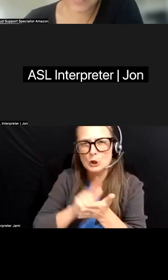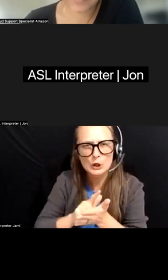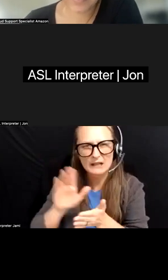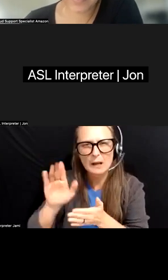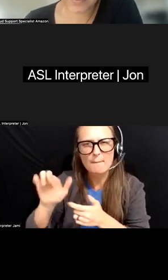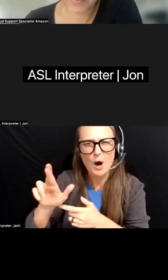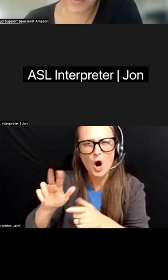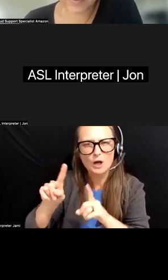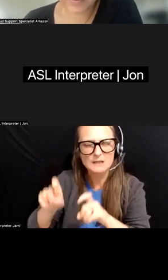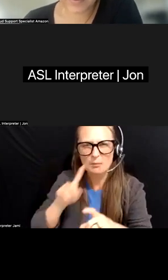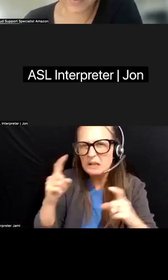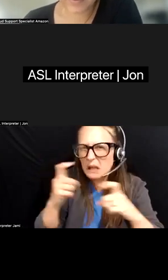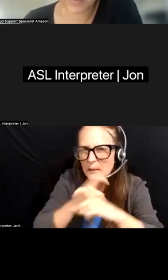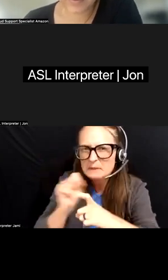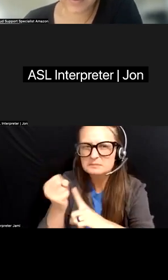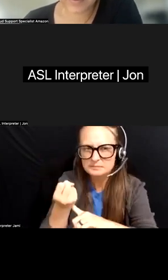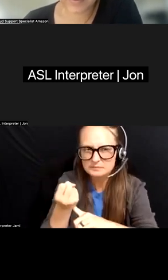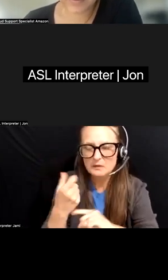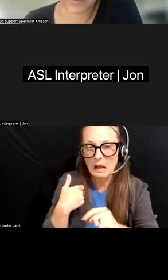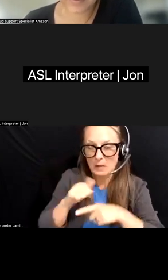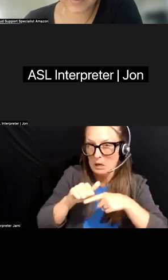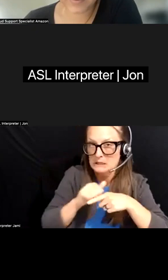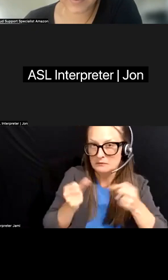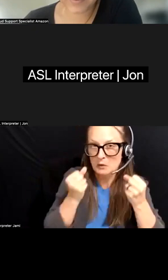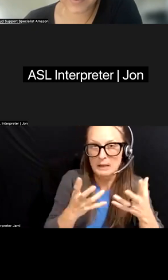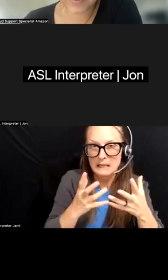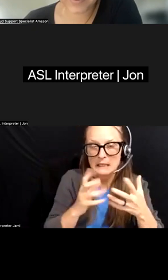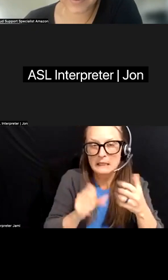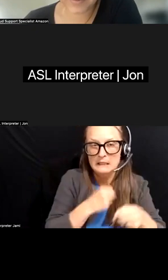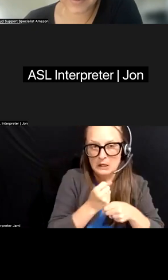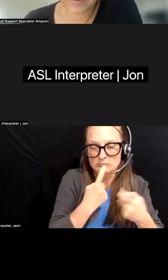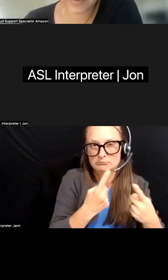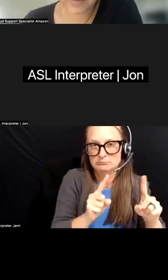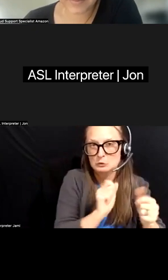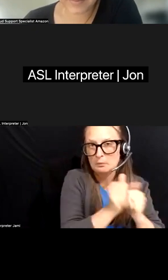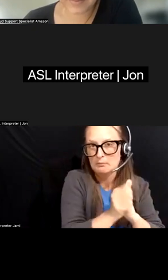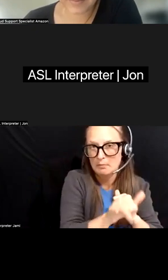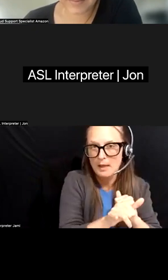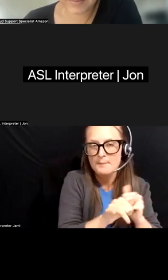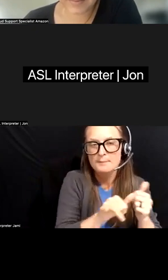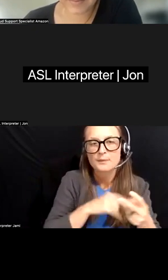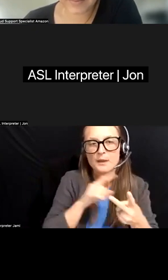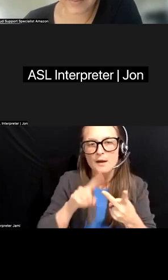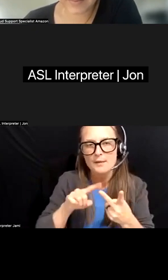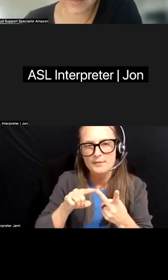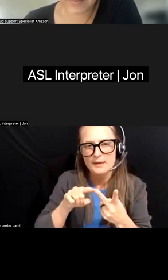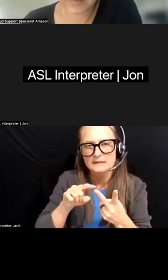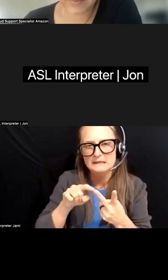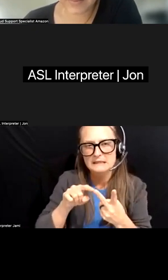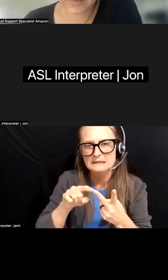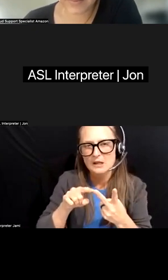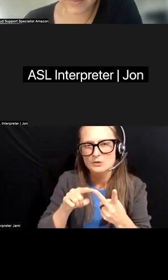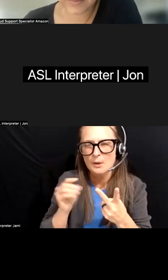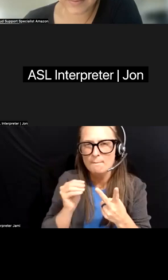scenarios. I practiced for many years and I was successful in completing that. And this is for folks who are more into